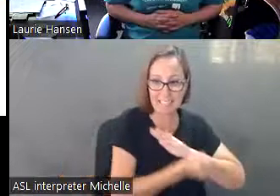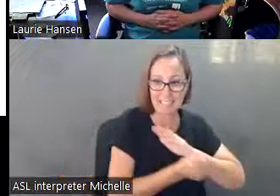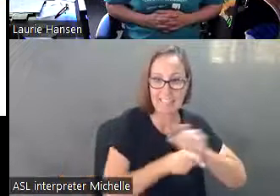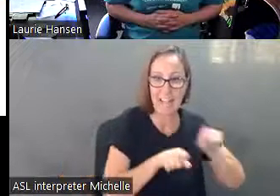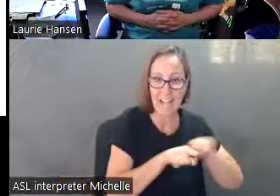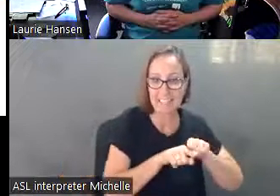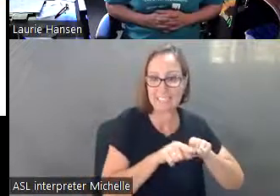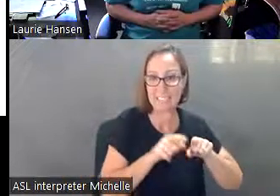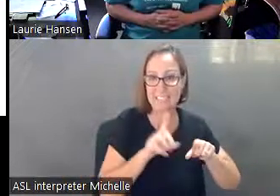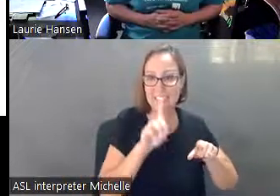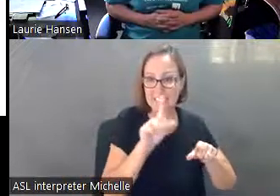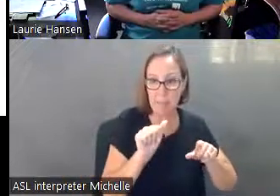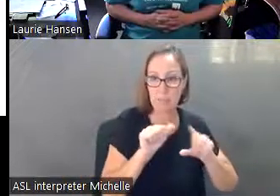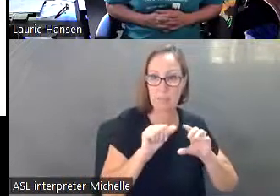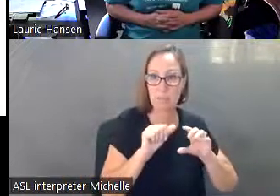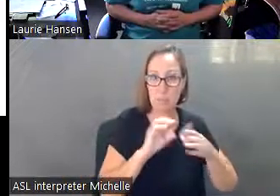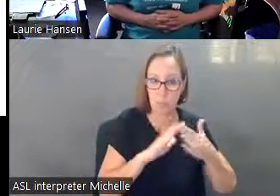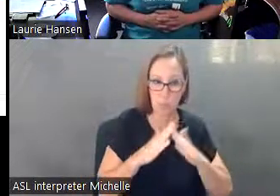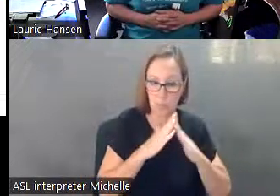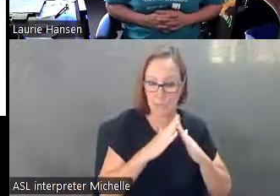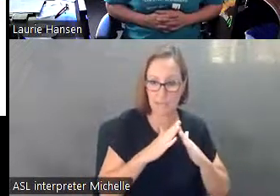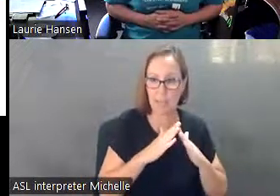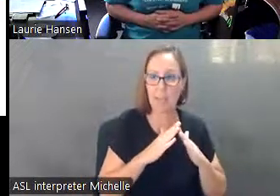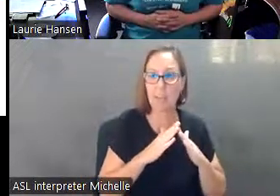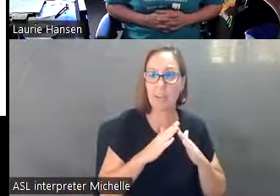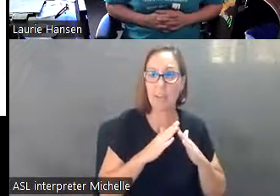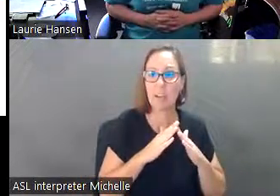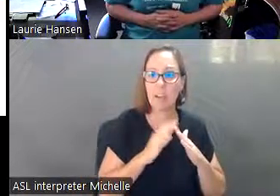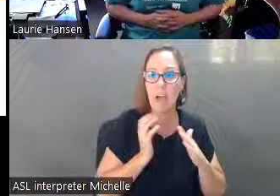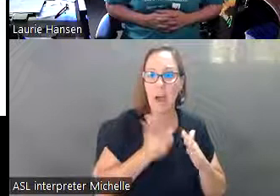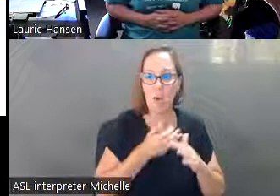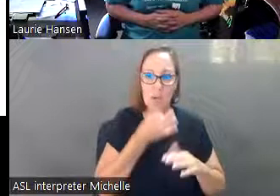community, and our gift,